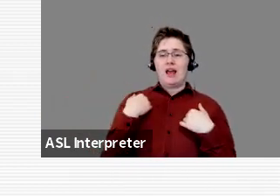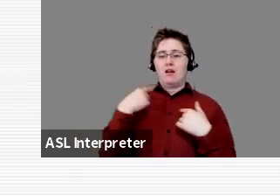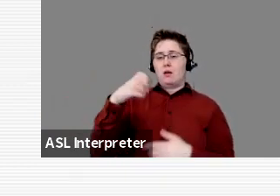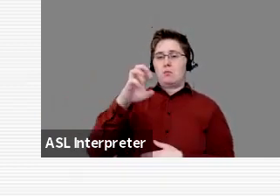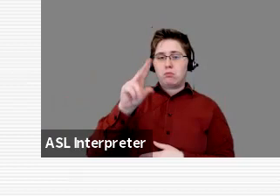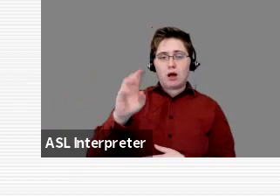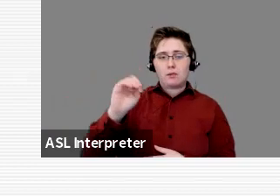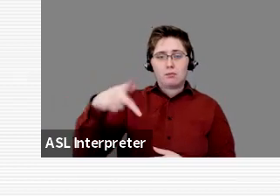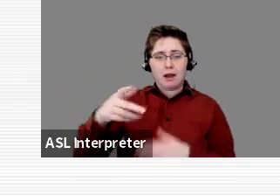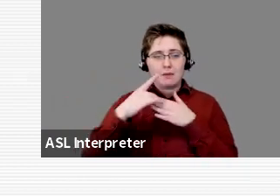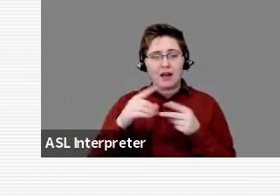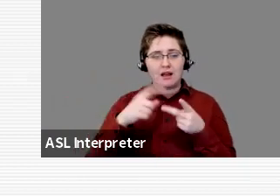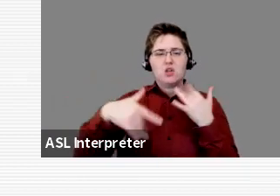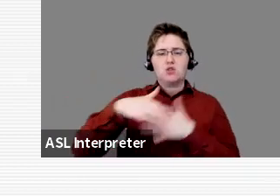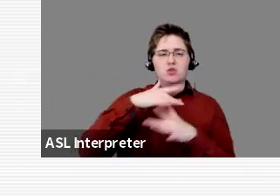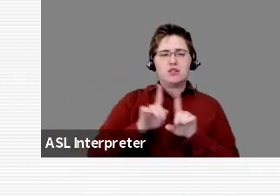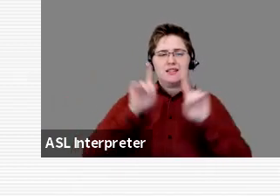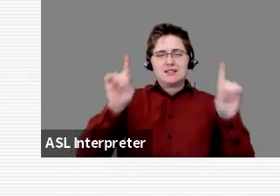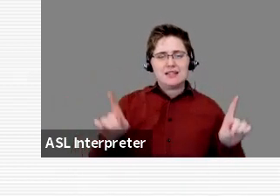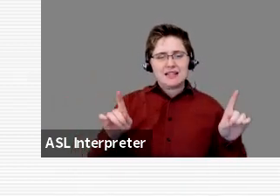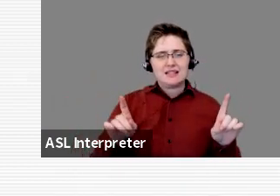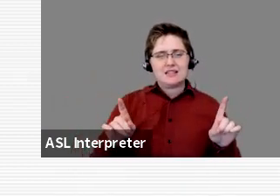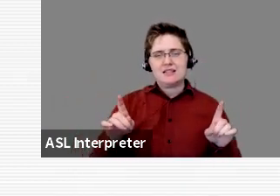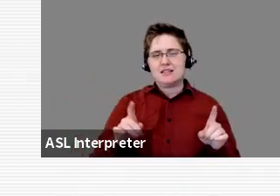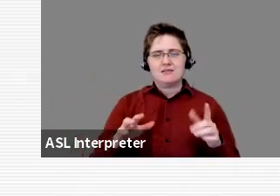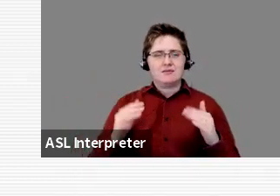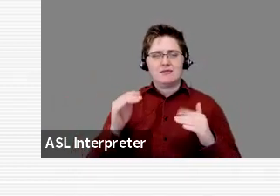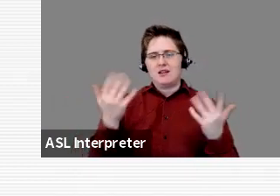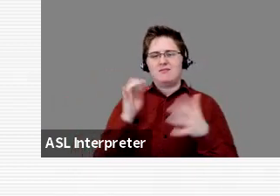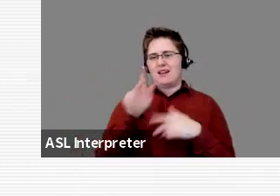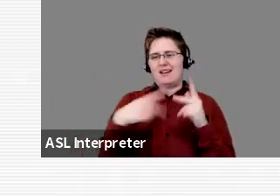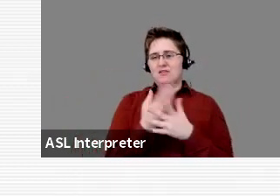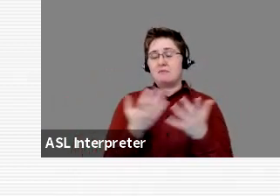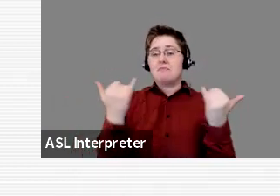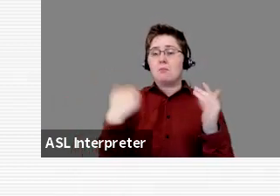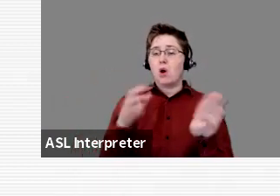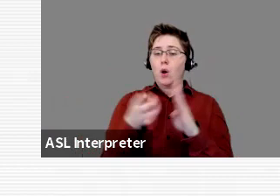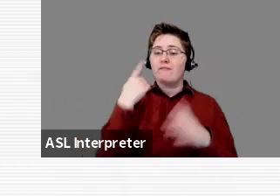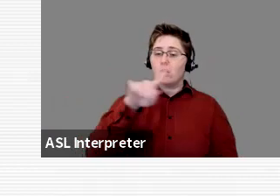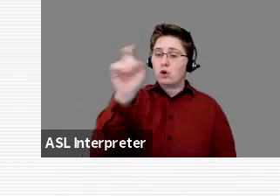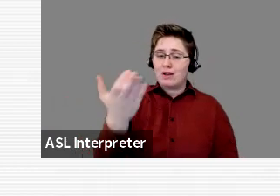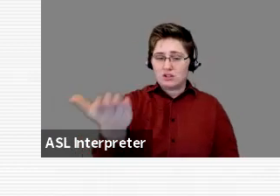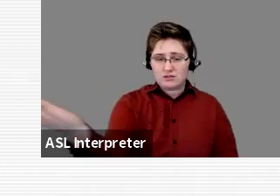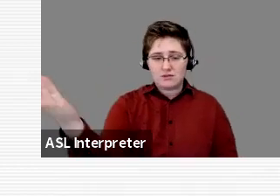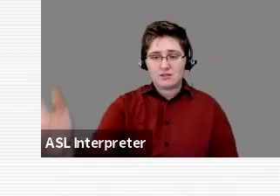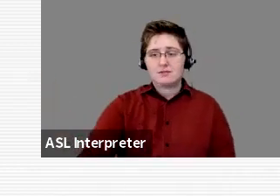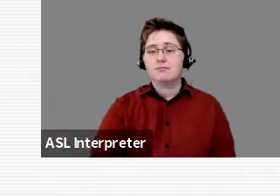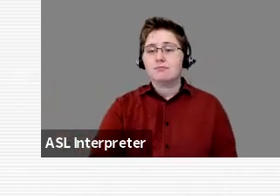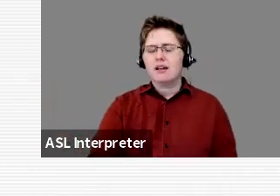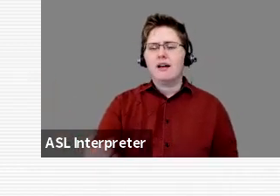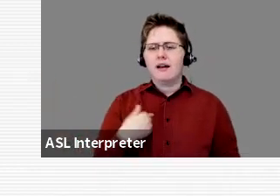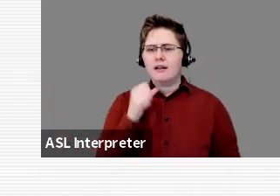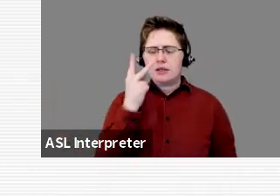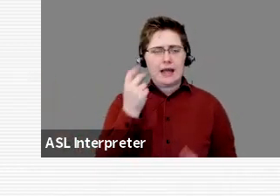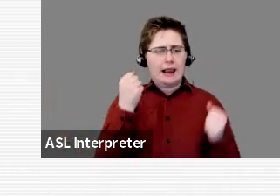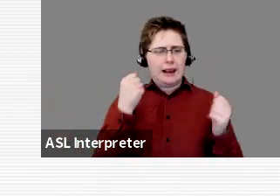guide here, some social distancing stuff from Citizens Invalid. So let's go ahead and open it up for questions. I'm not seeing a